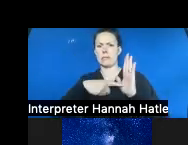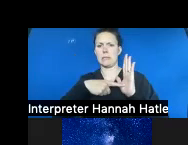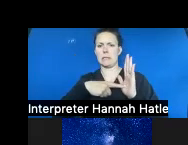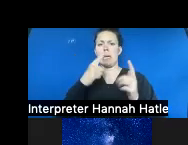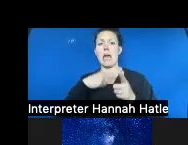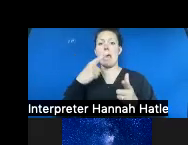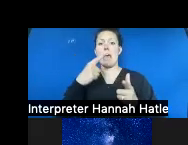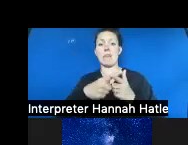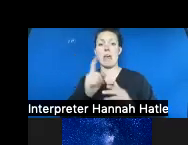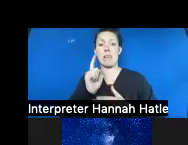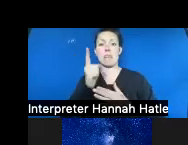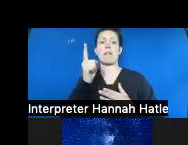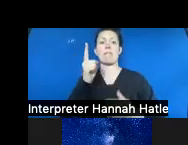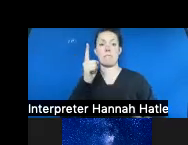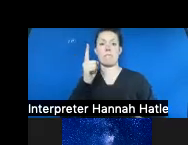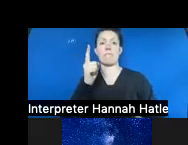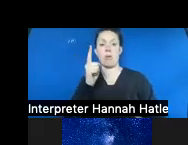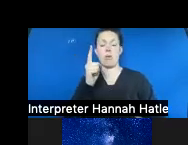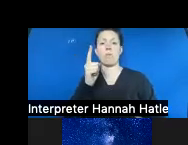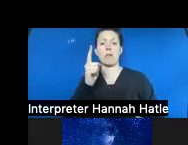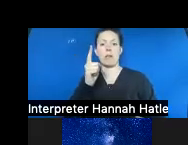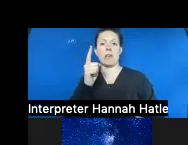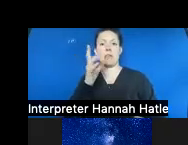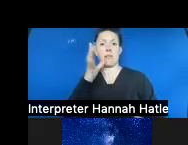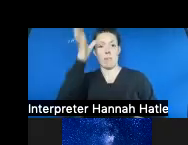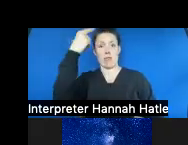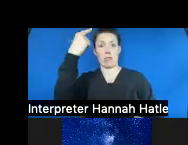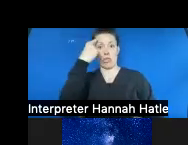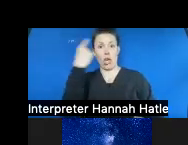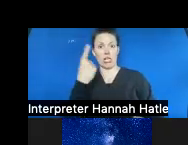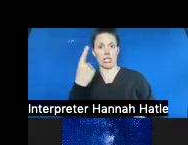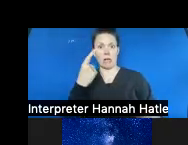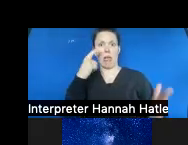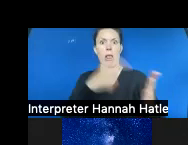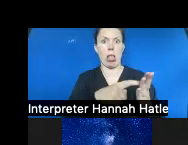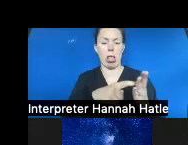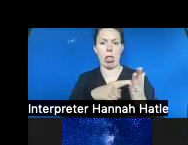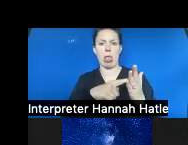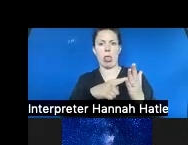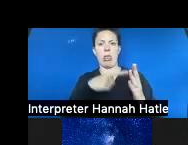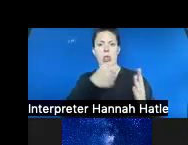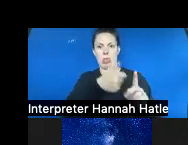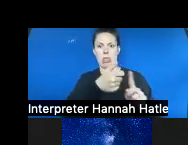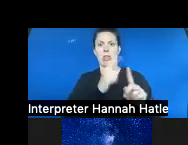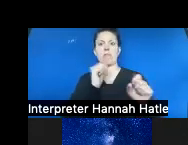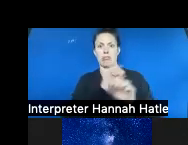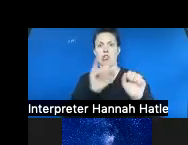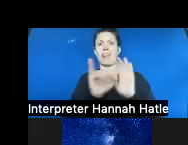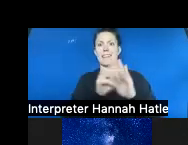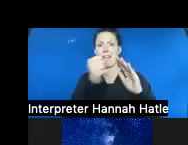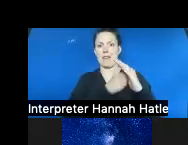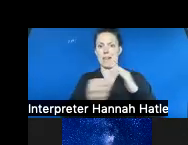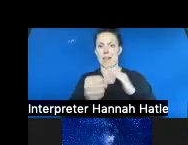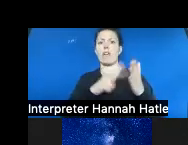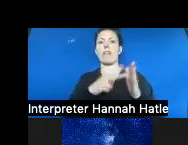tipped off, they would abandon the apartment or wherever they were living and move to a new school district. And that became a pattern to find